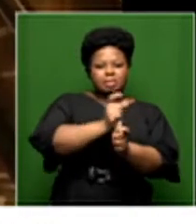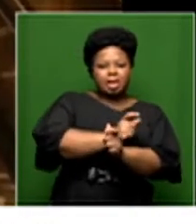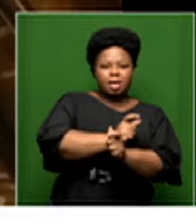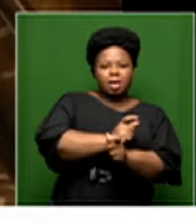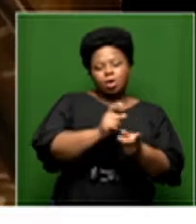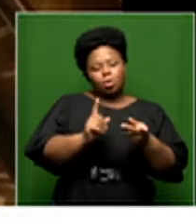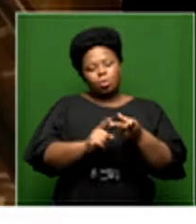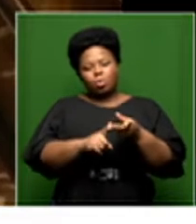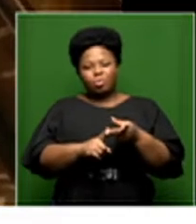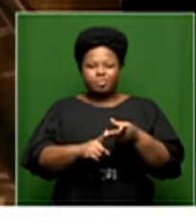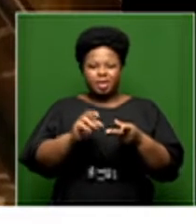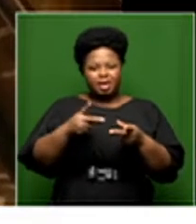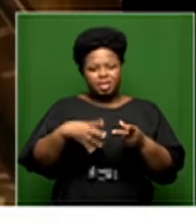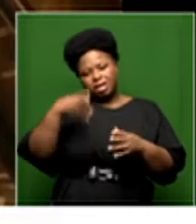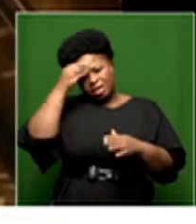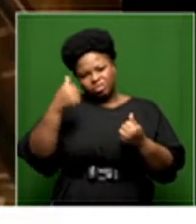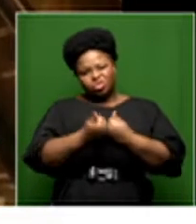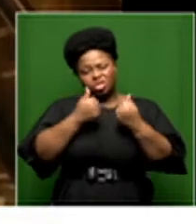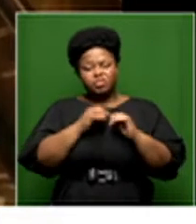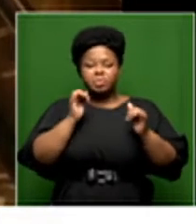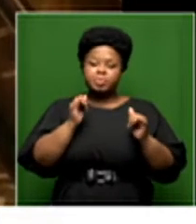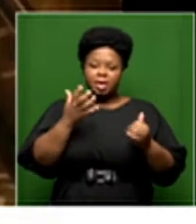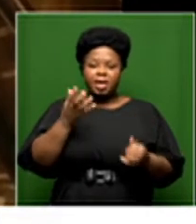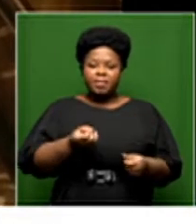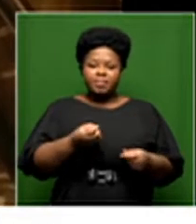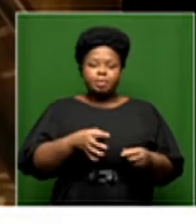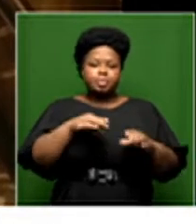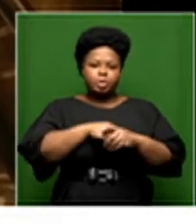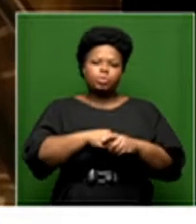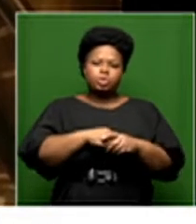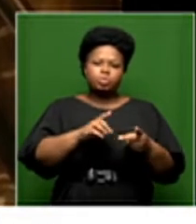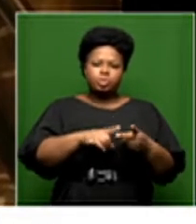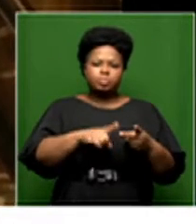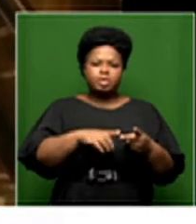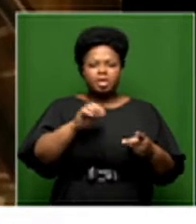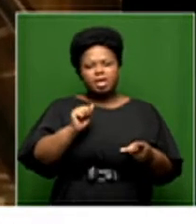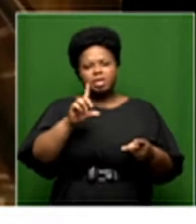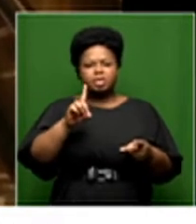dyslexia, other more serious learning challenges, including the likes of